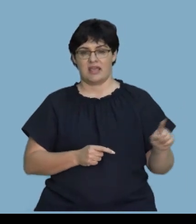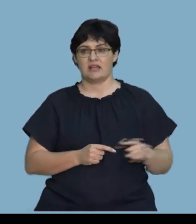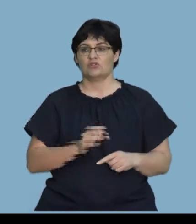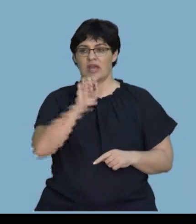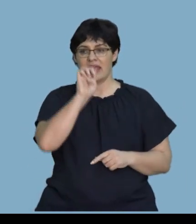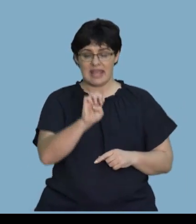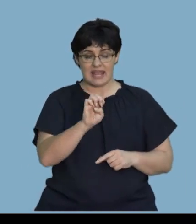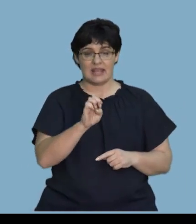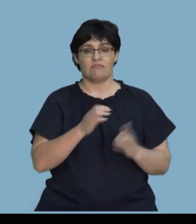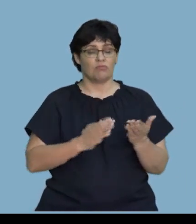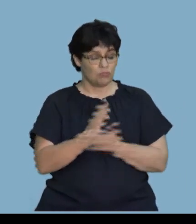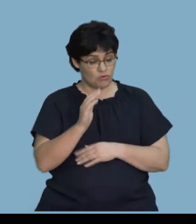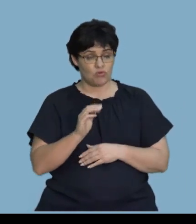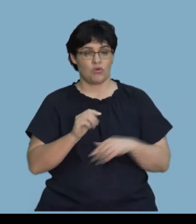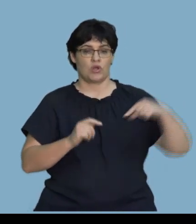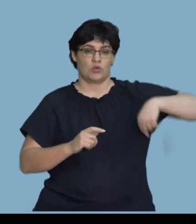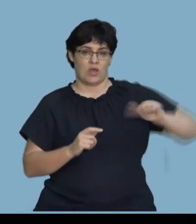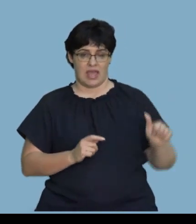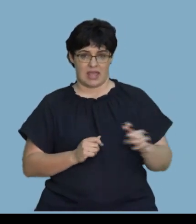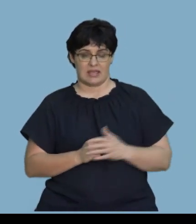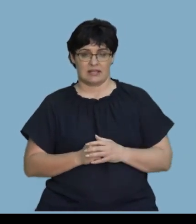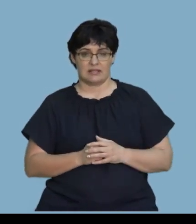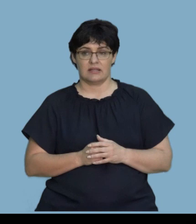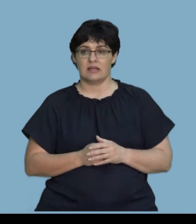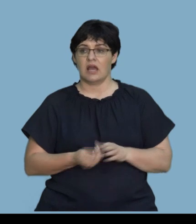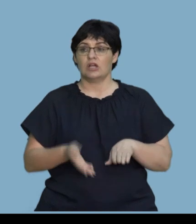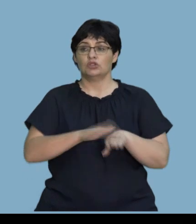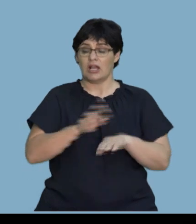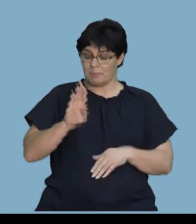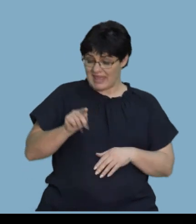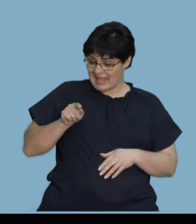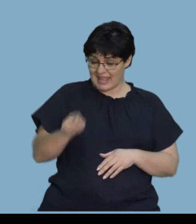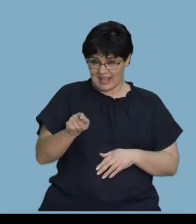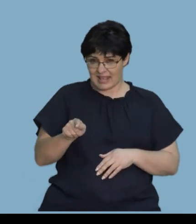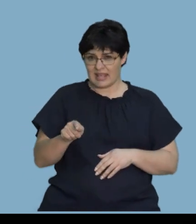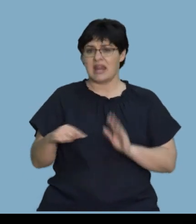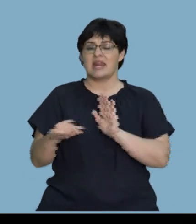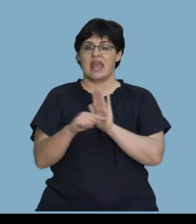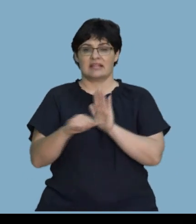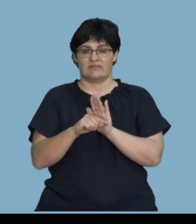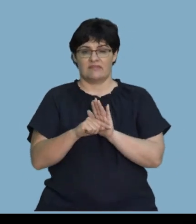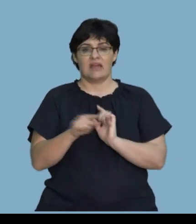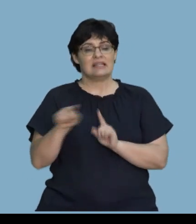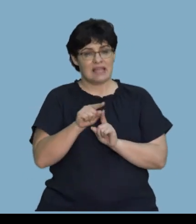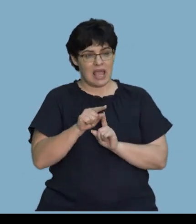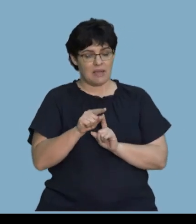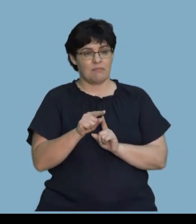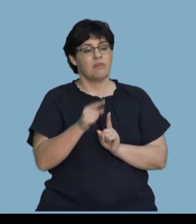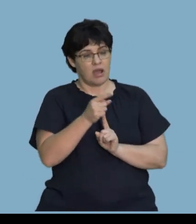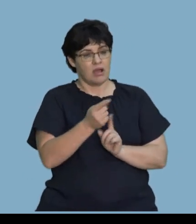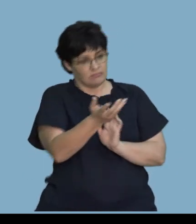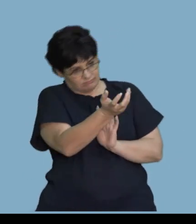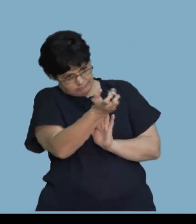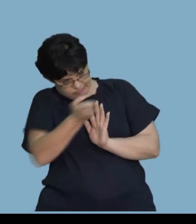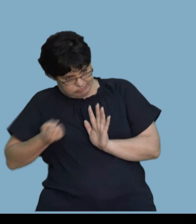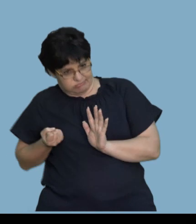due to QA, right? And then charge B is negative. The same unit positive charge will experience a force due to